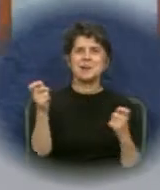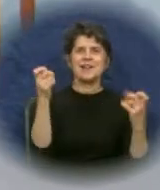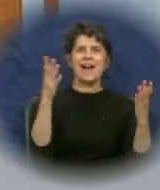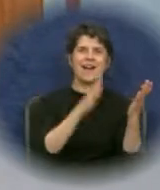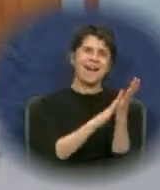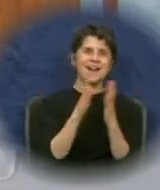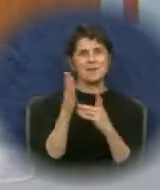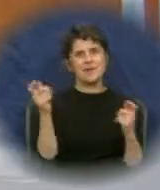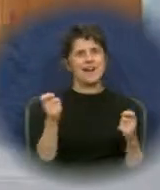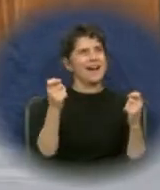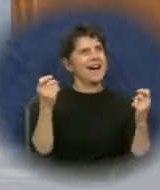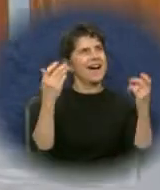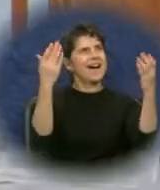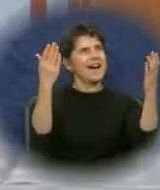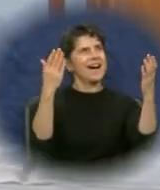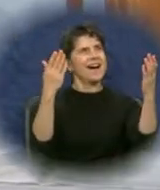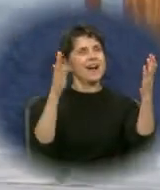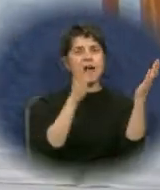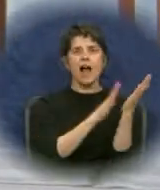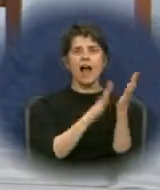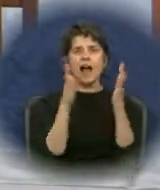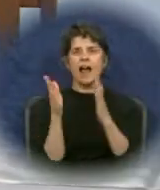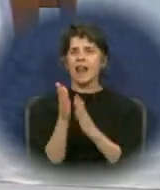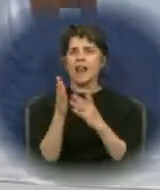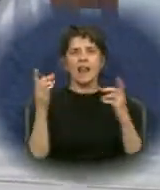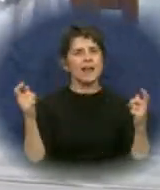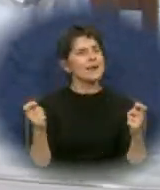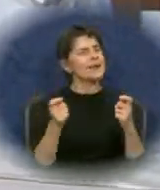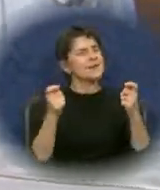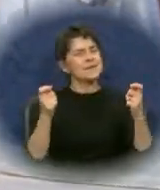Hallelujah, hallelujah,